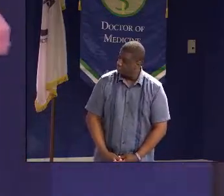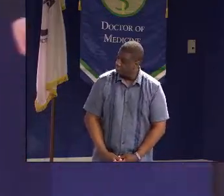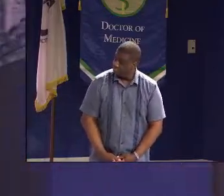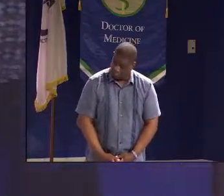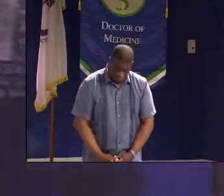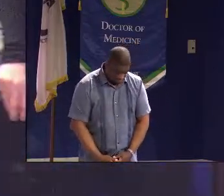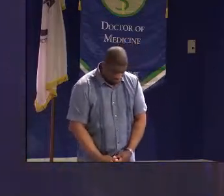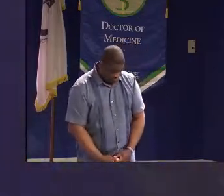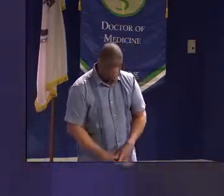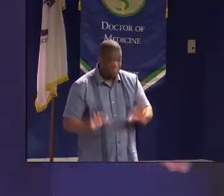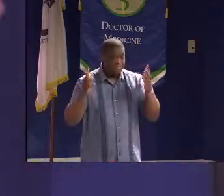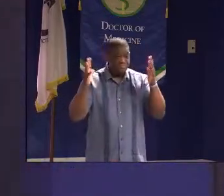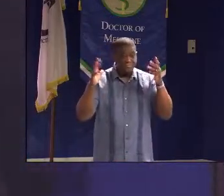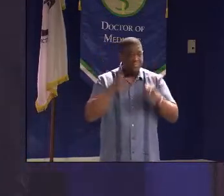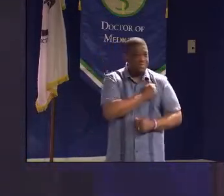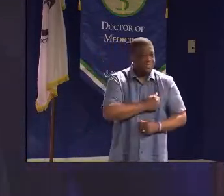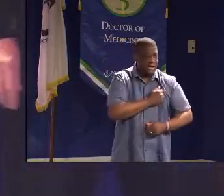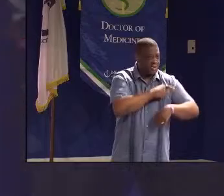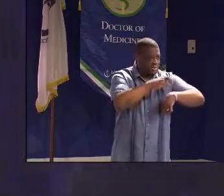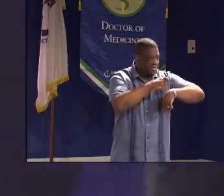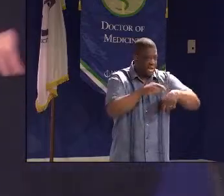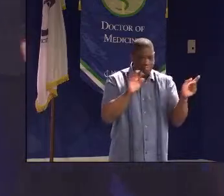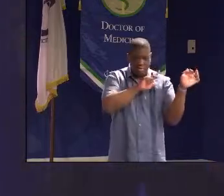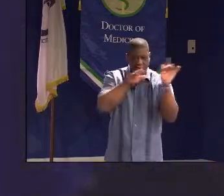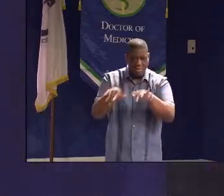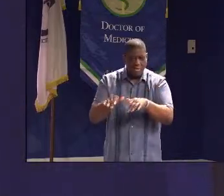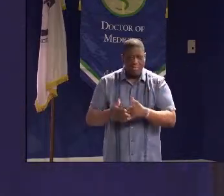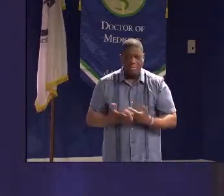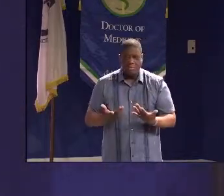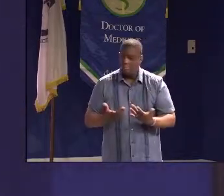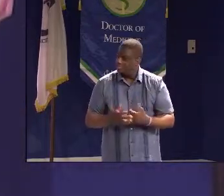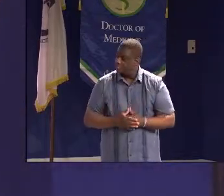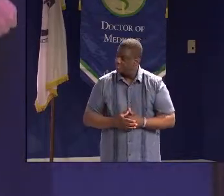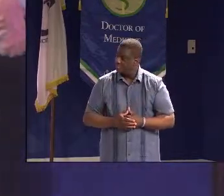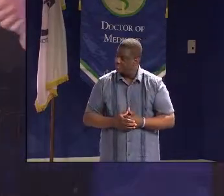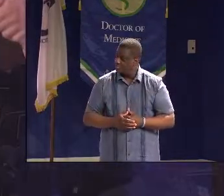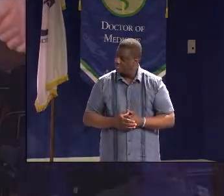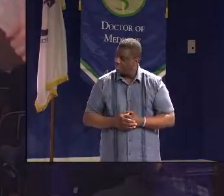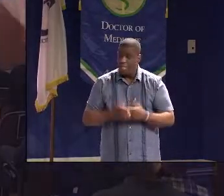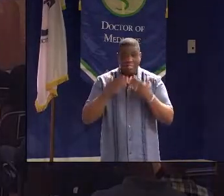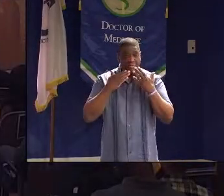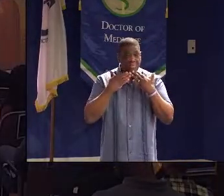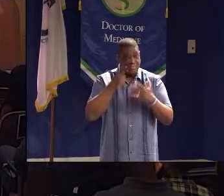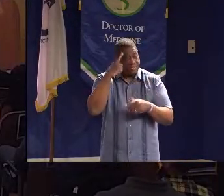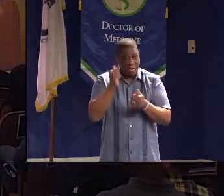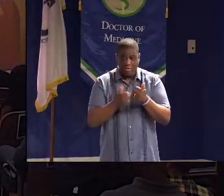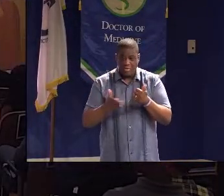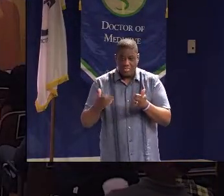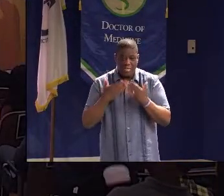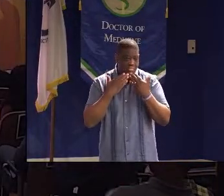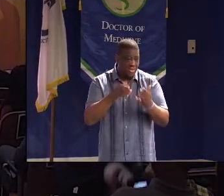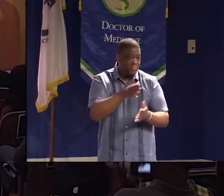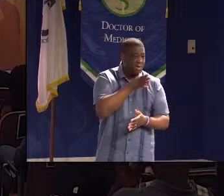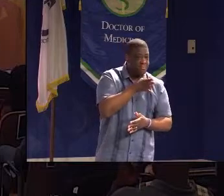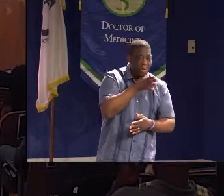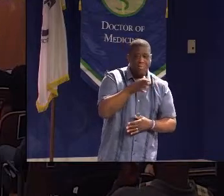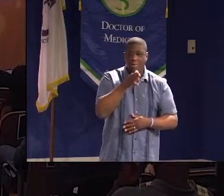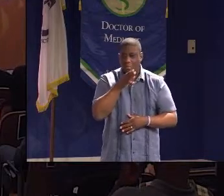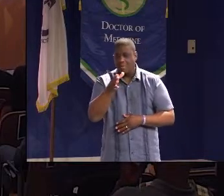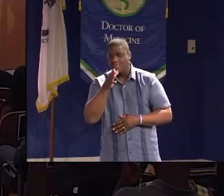Hey y'all, sorry, it took me a second to get up here. First of all, alhamdulillah for everything. I'd like to thank my mother, and